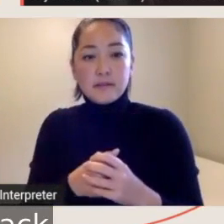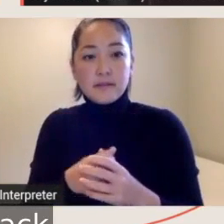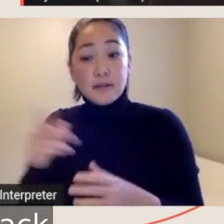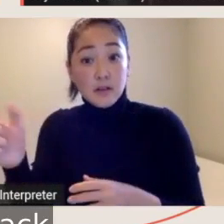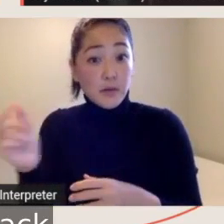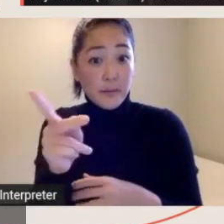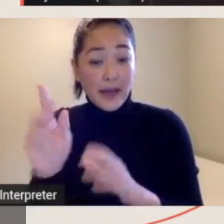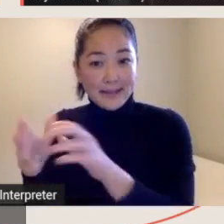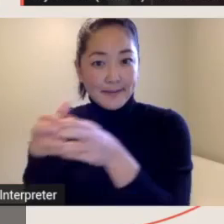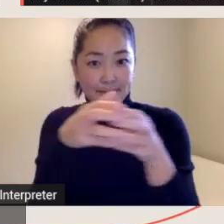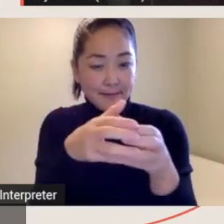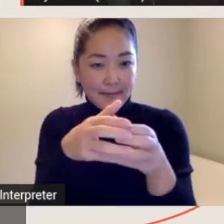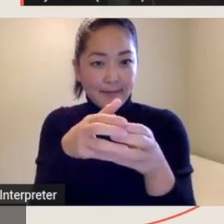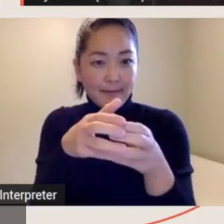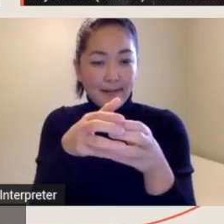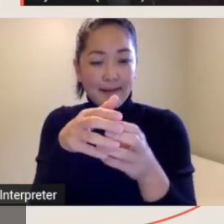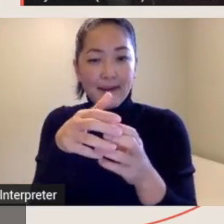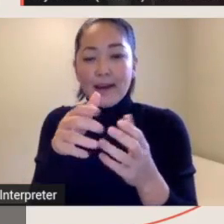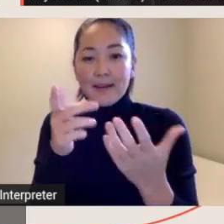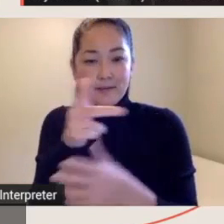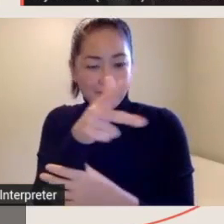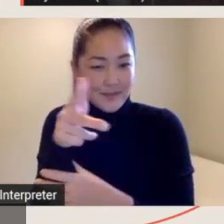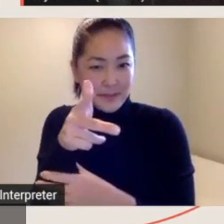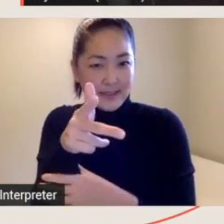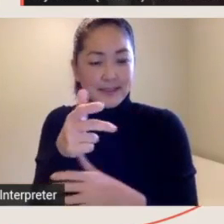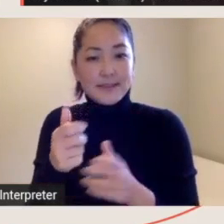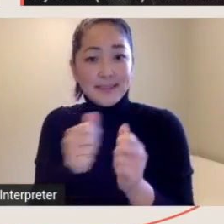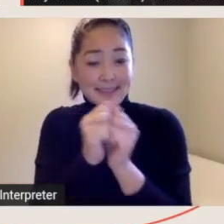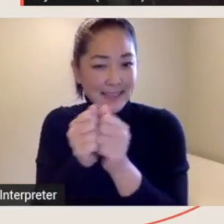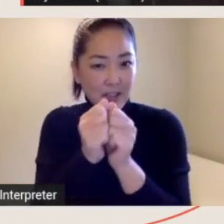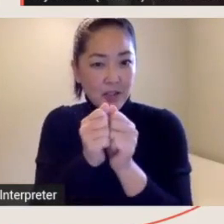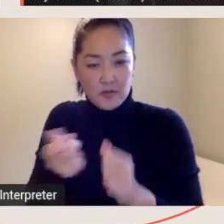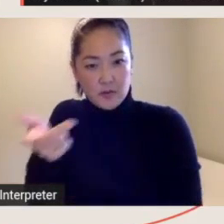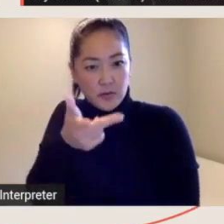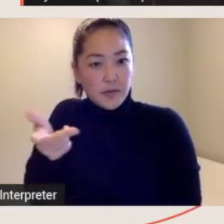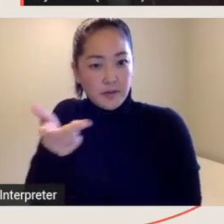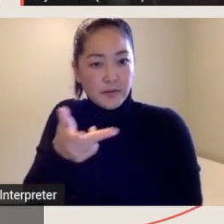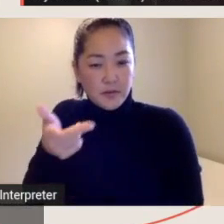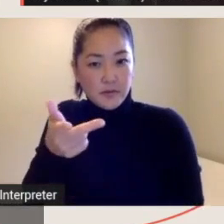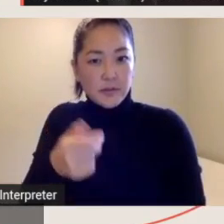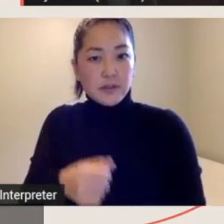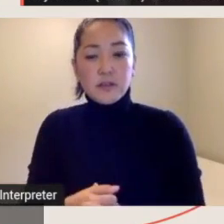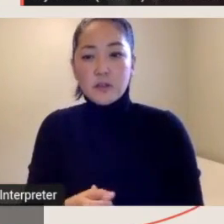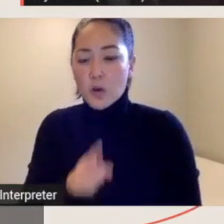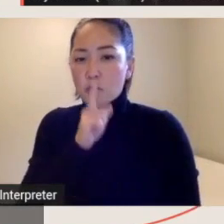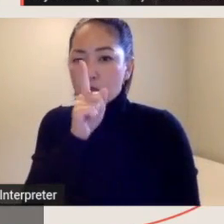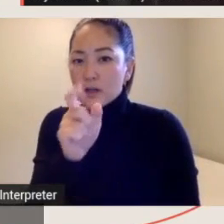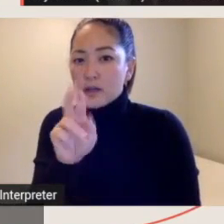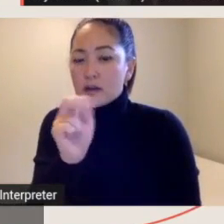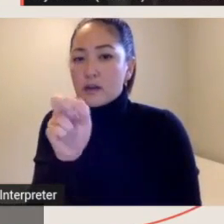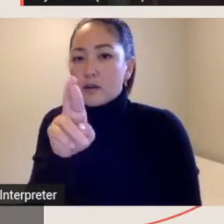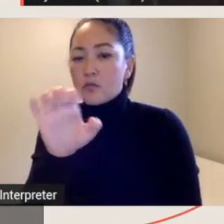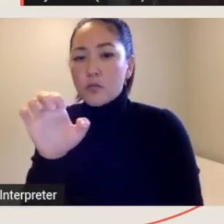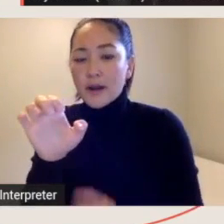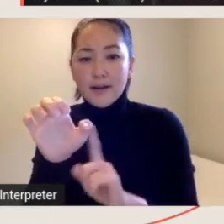as a collective, I'm really curious to know for the three of you. You know, it's a rare sort of setup for